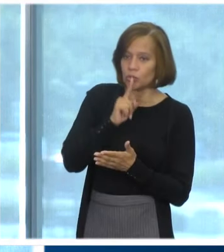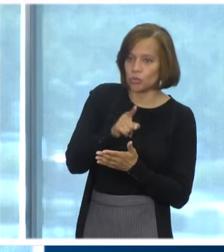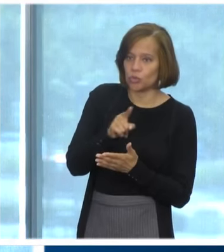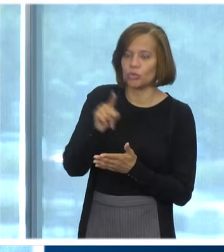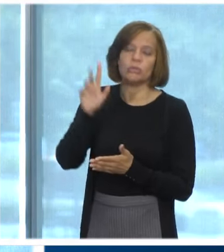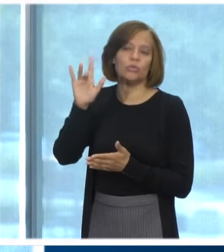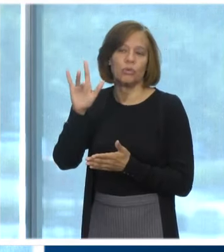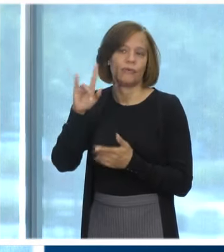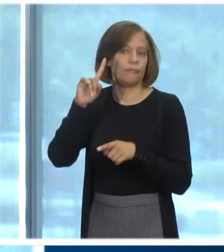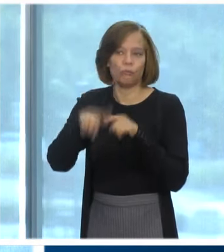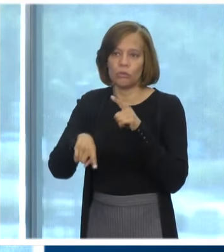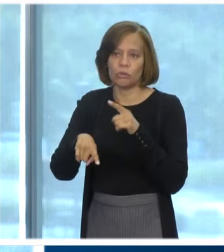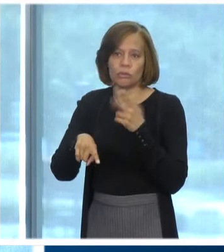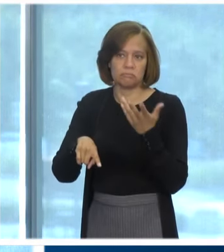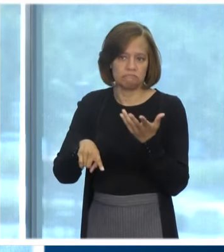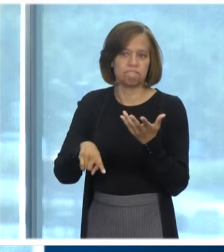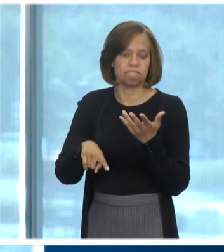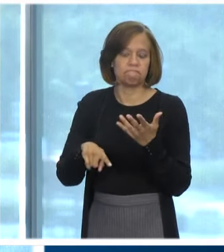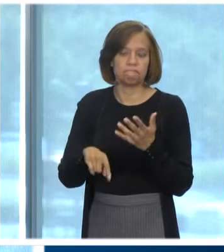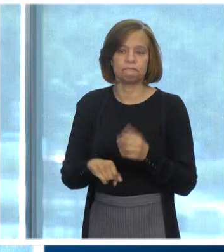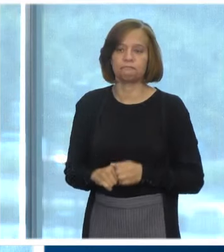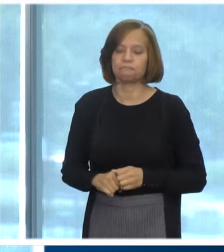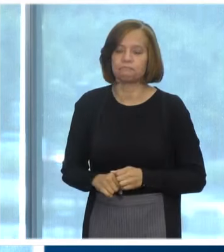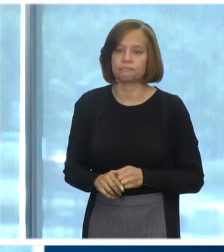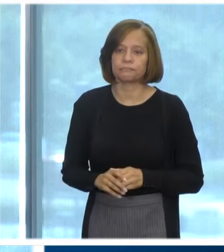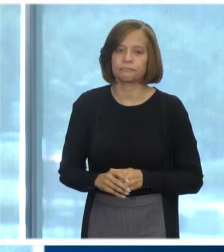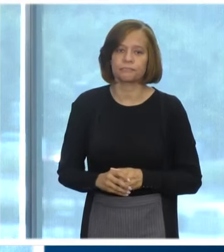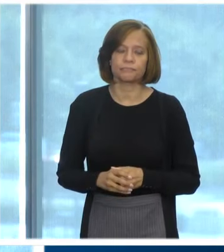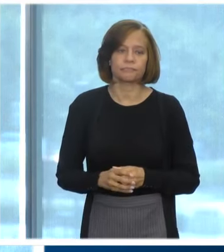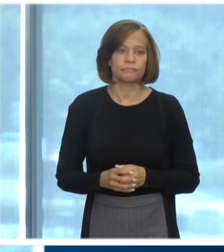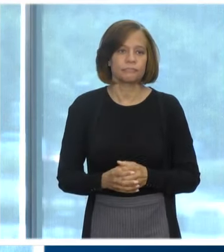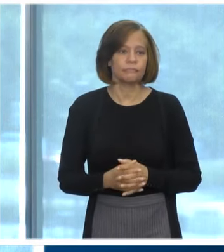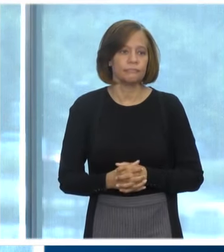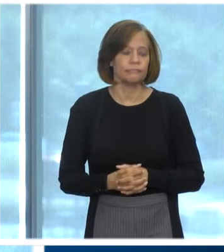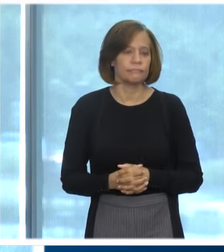25 of the allegations.